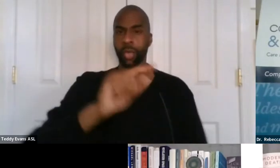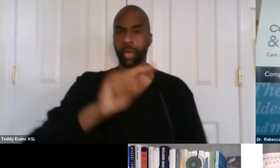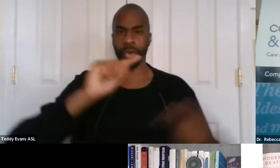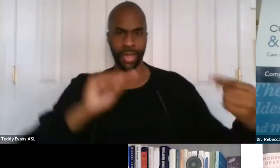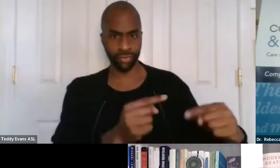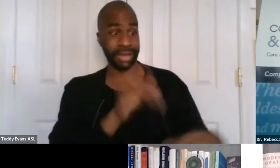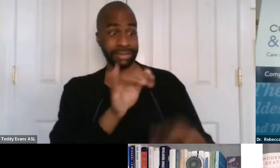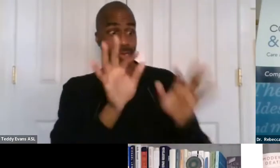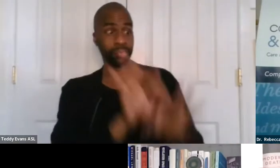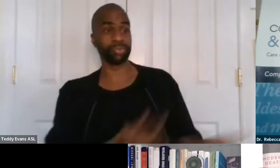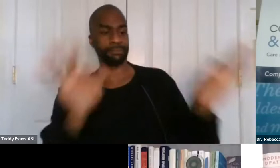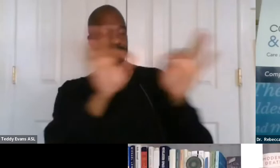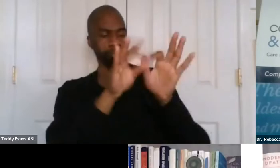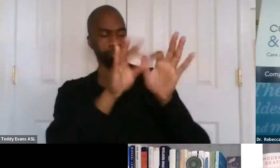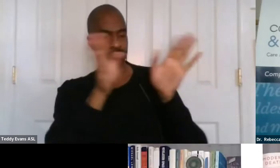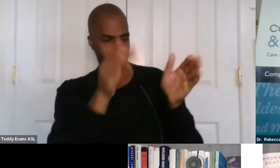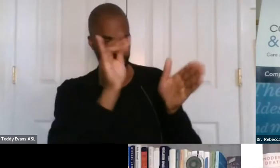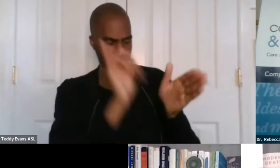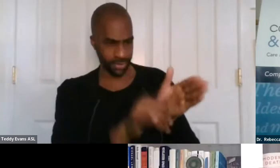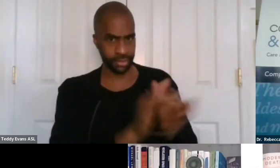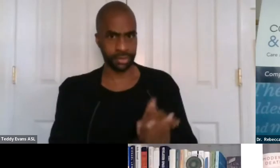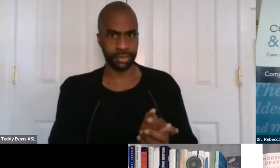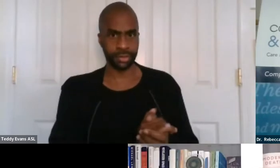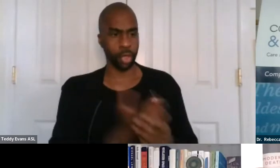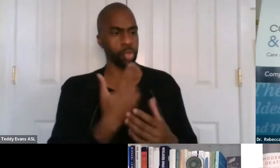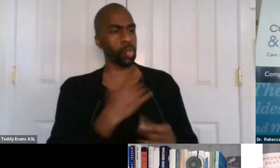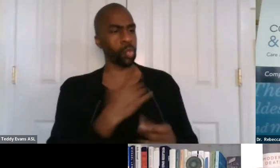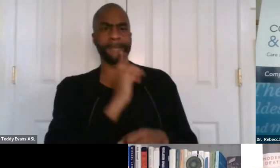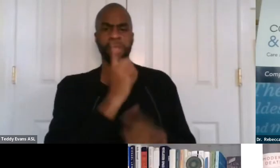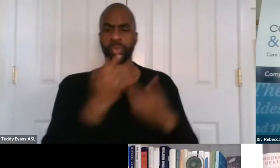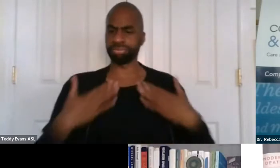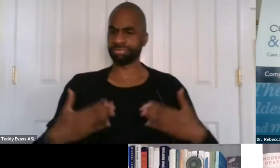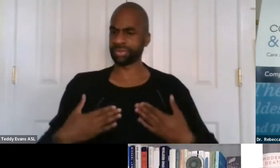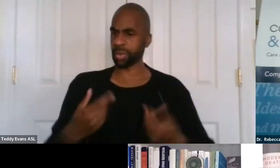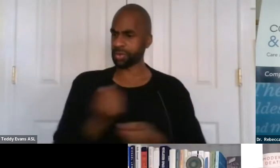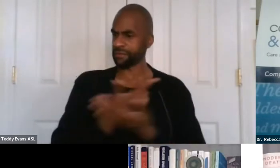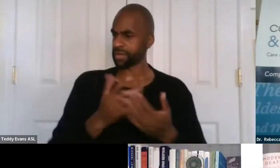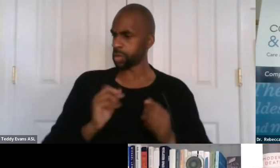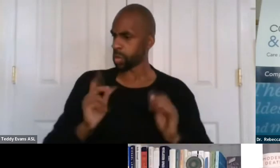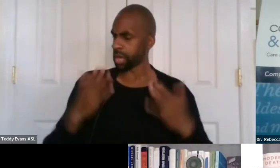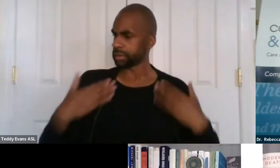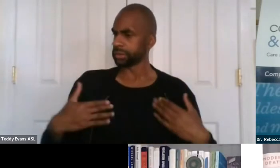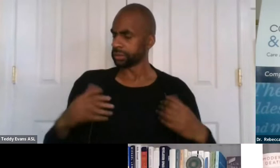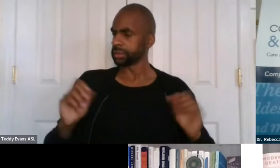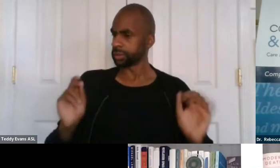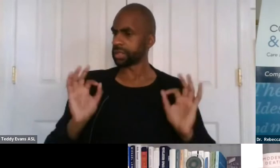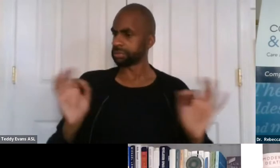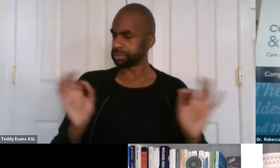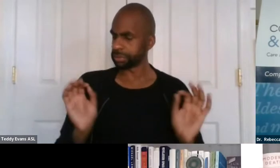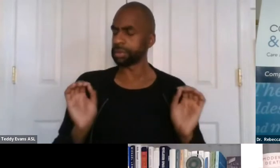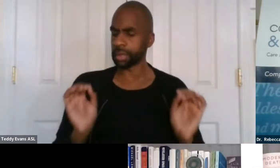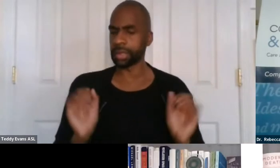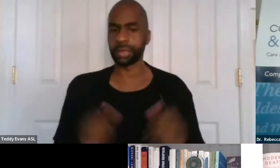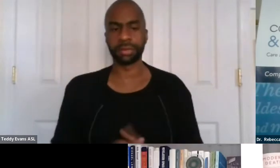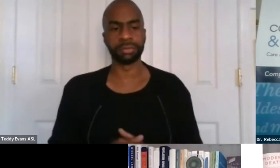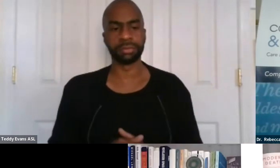injury immediately, because you want to make sure that everything is okay, that your body is safe, and that your body isn't under any form of mortal